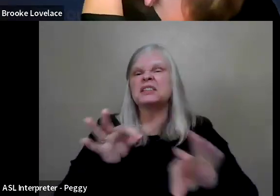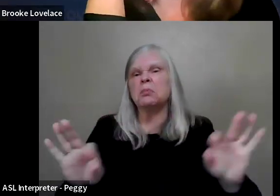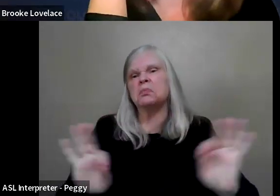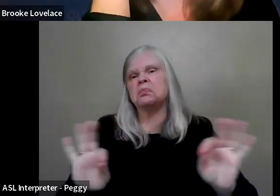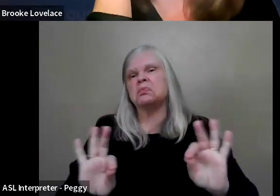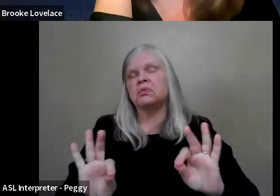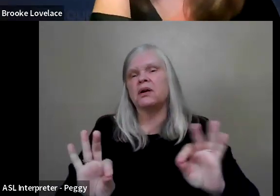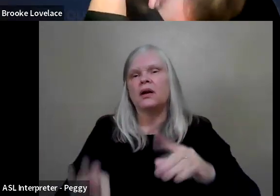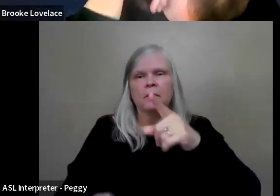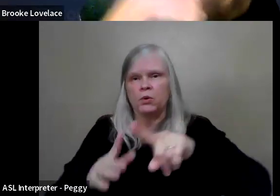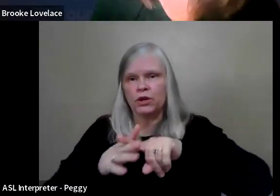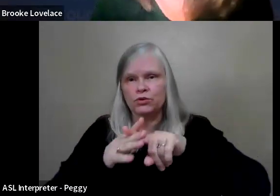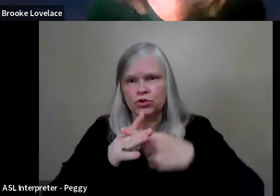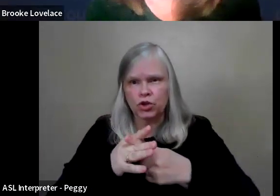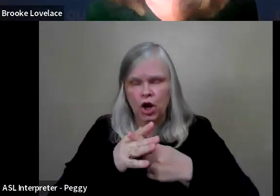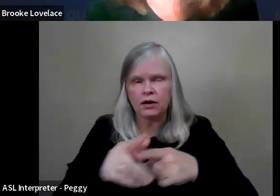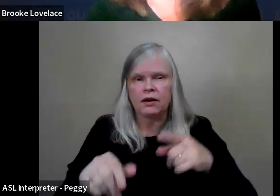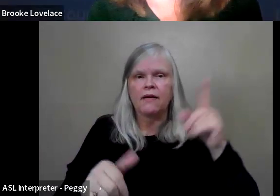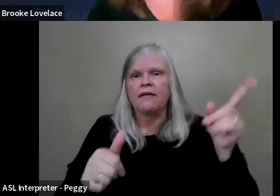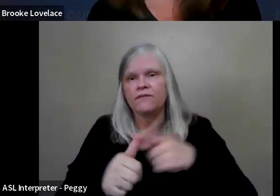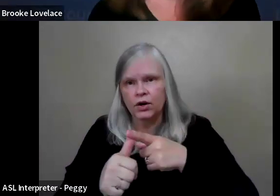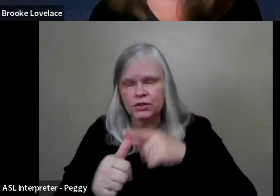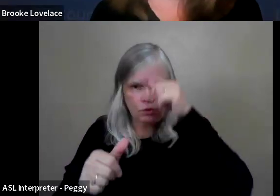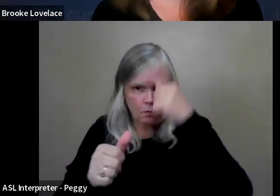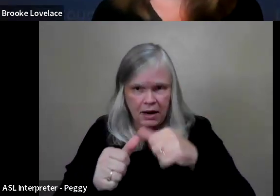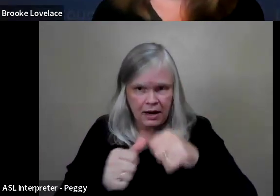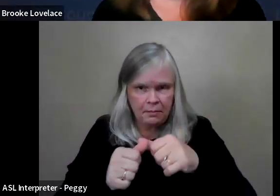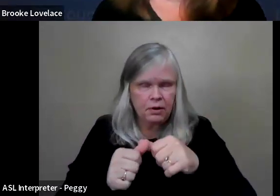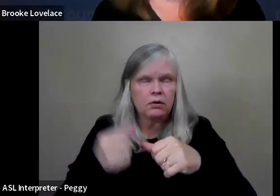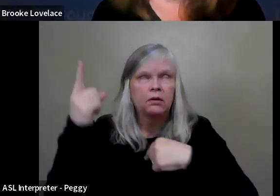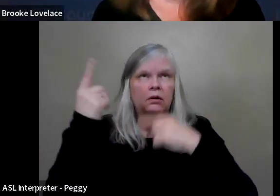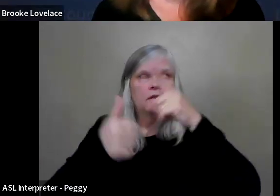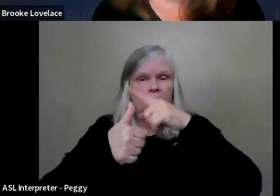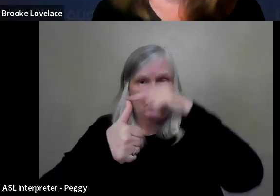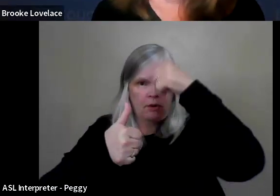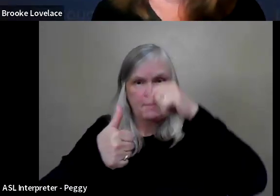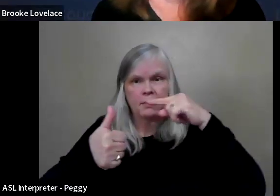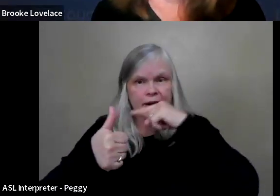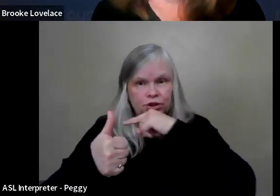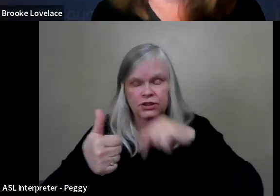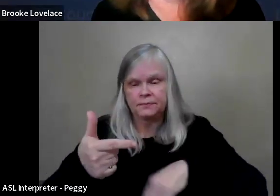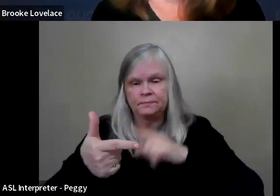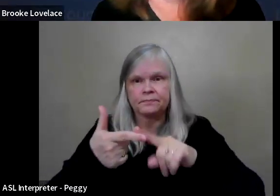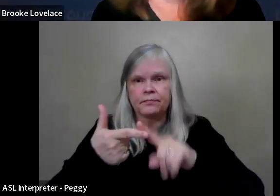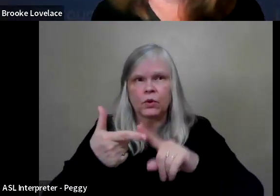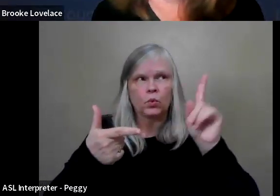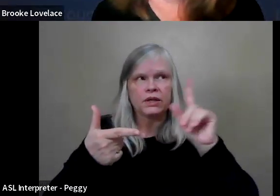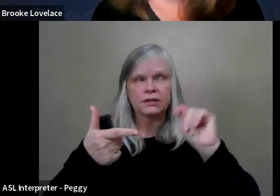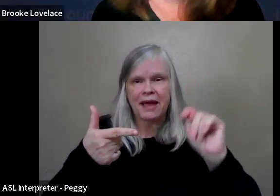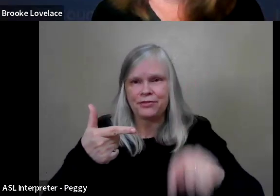but when we start to break it down, we first have to remember to brush our teeth. Then we have to find the